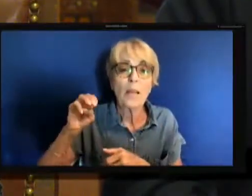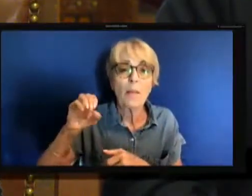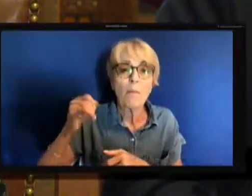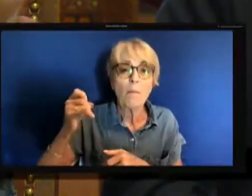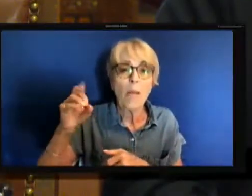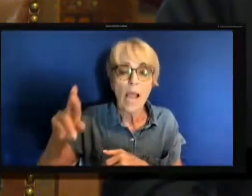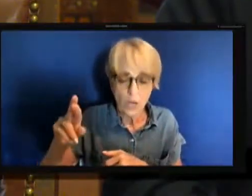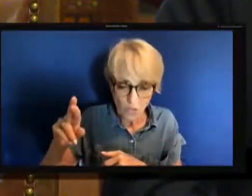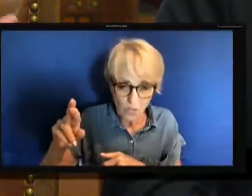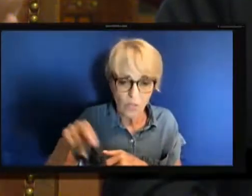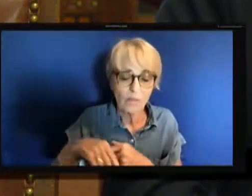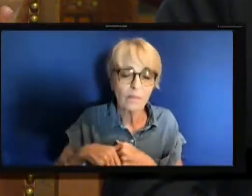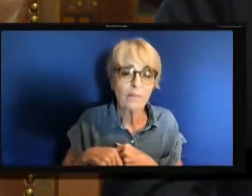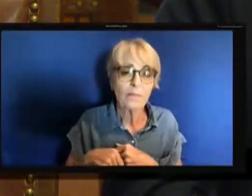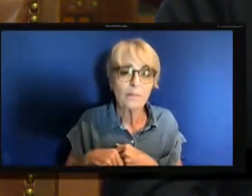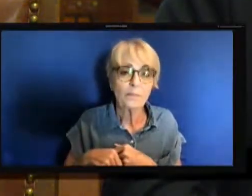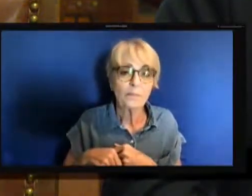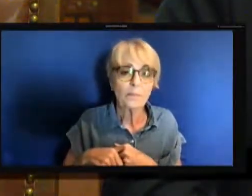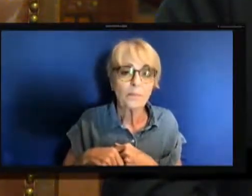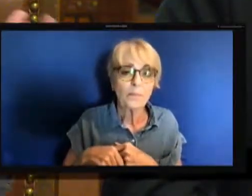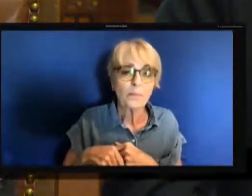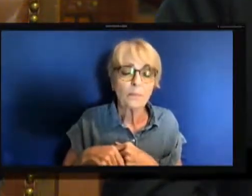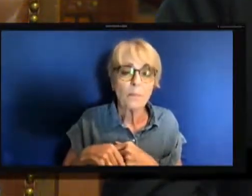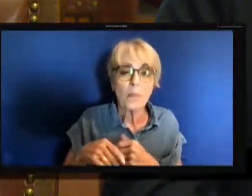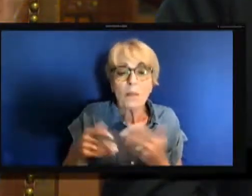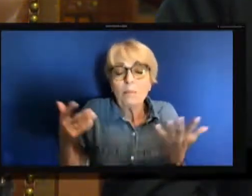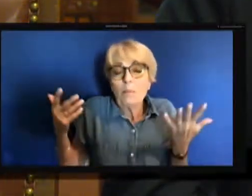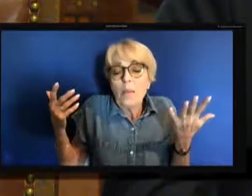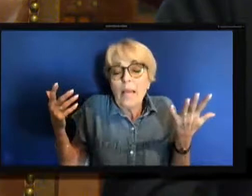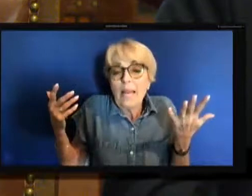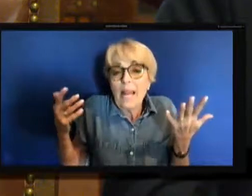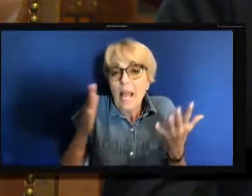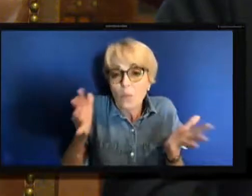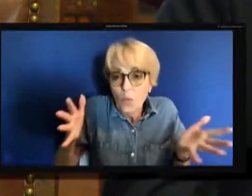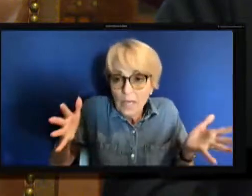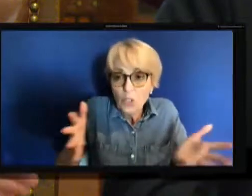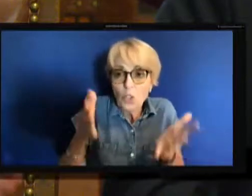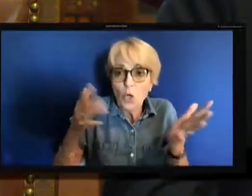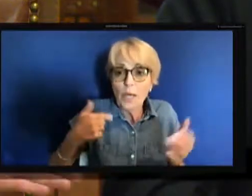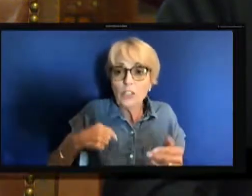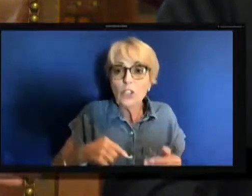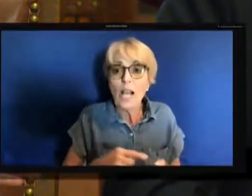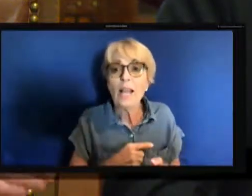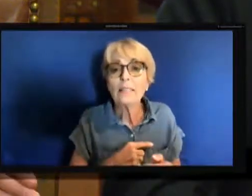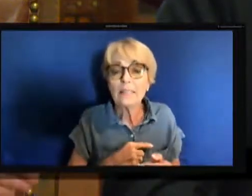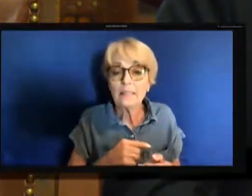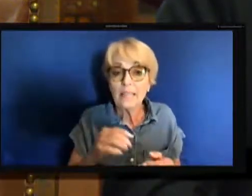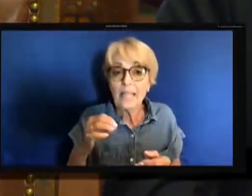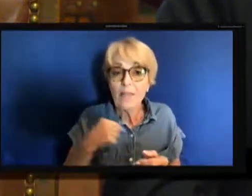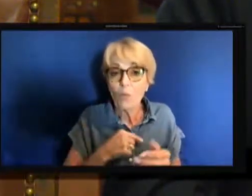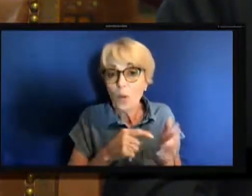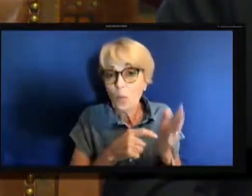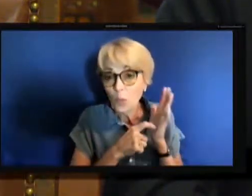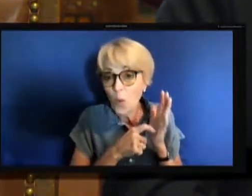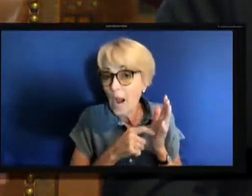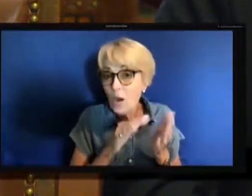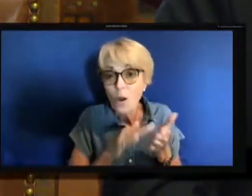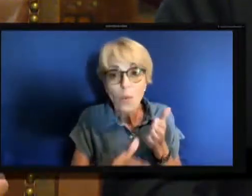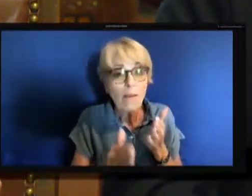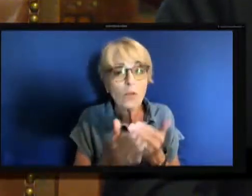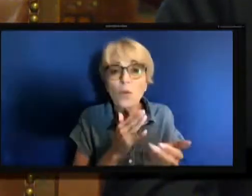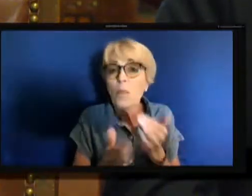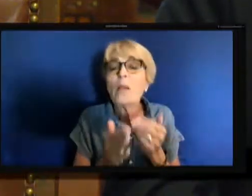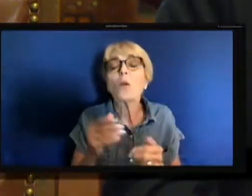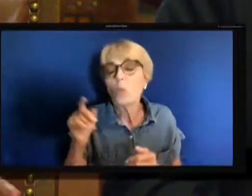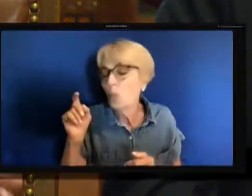it would be I would encourage us to just if we would require a waiver no matter what, we should require a